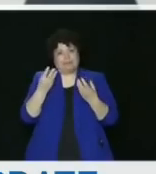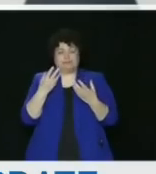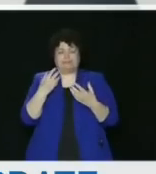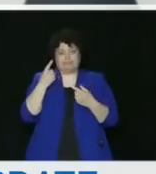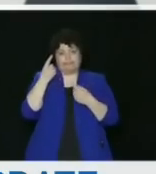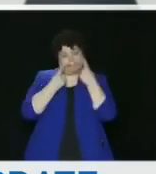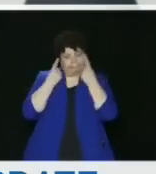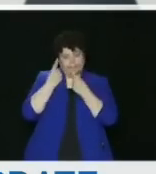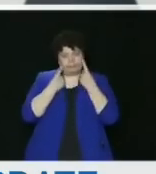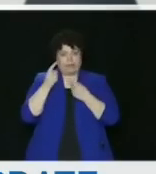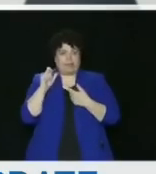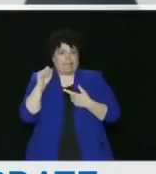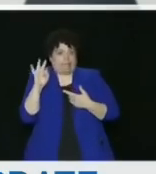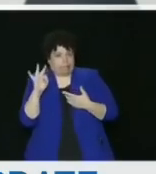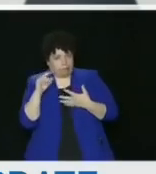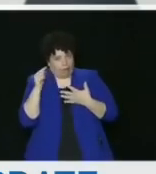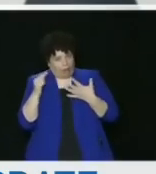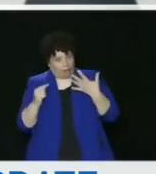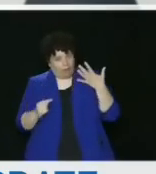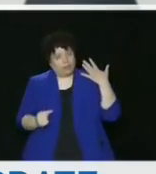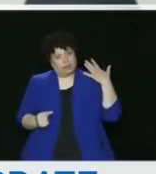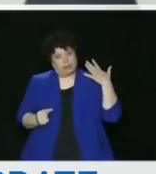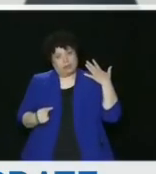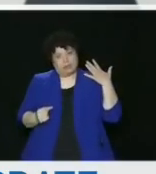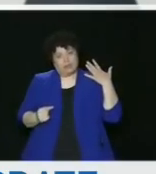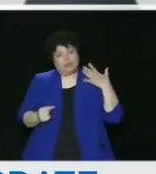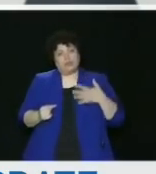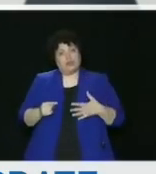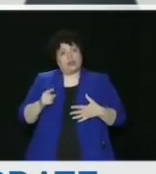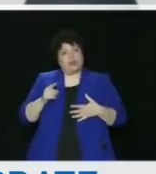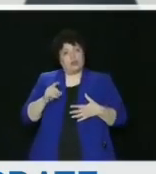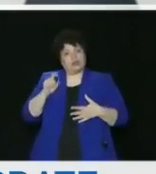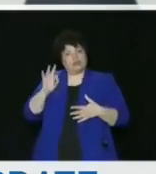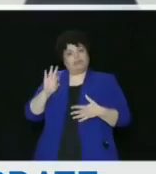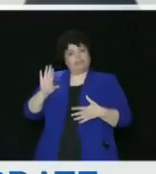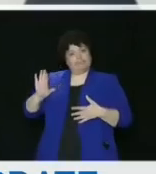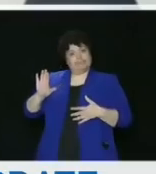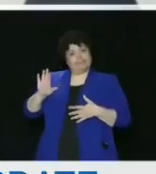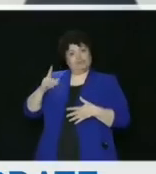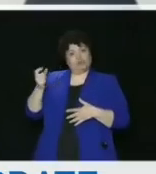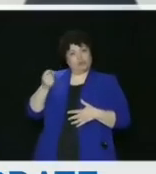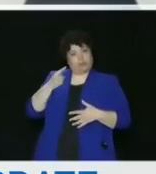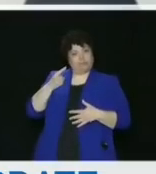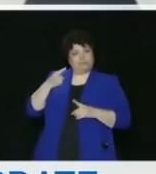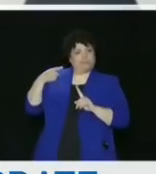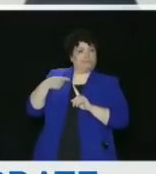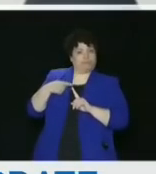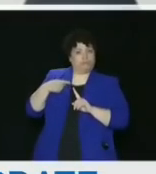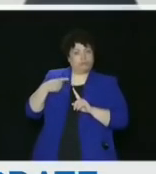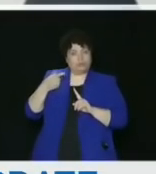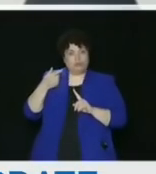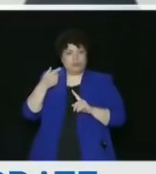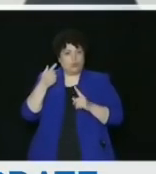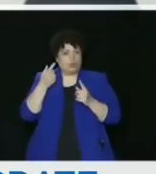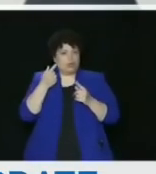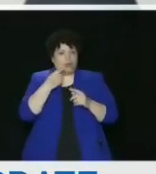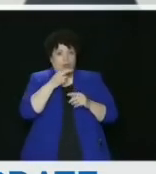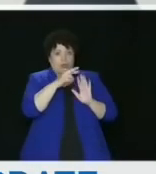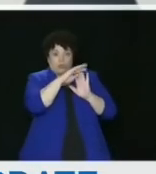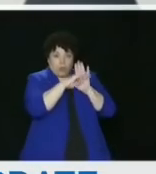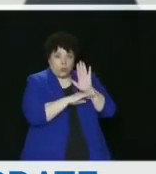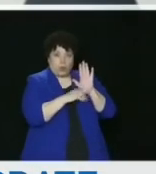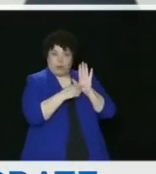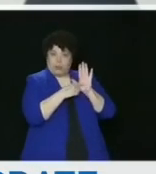we're talking about the measures that we'll be adopting or continue